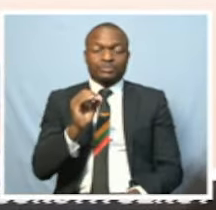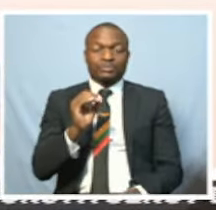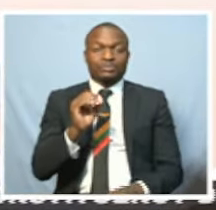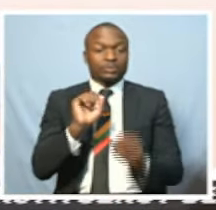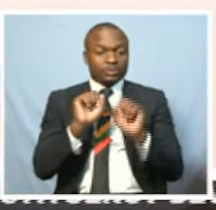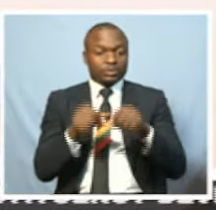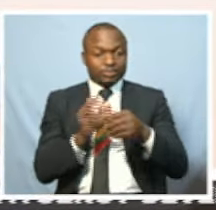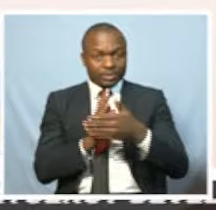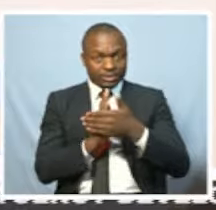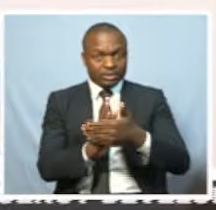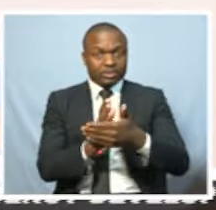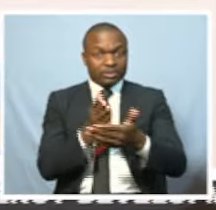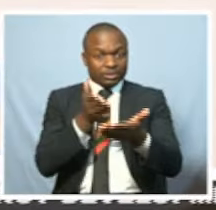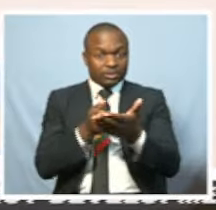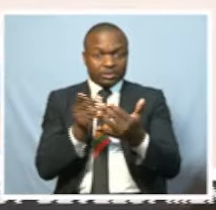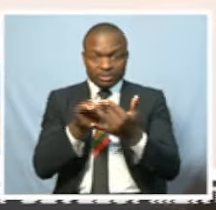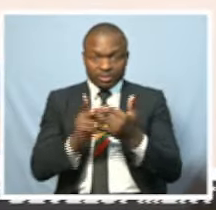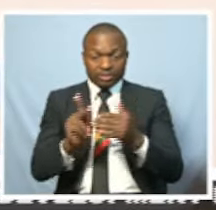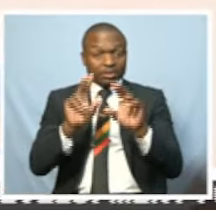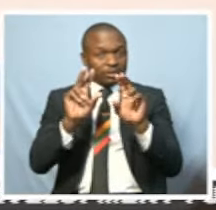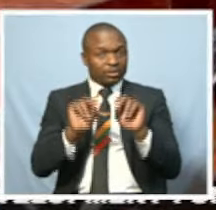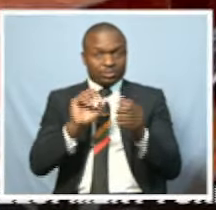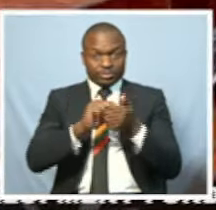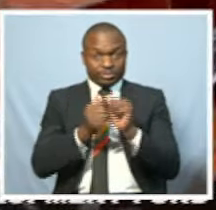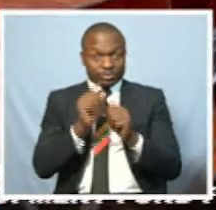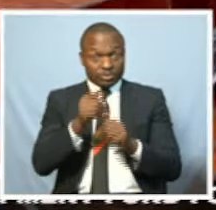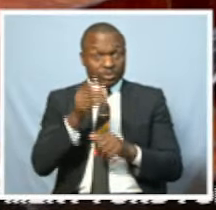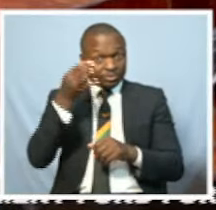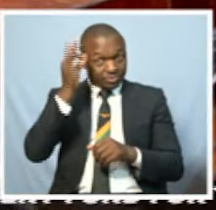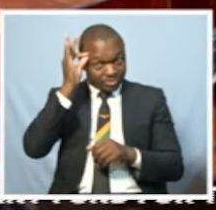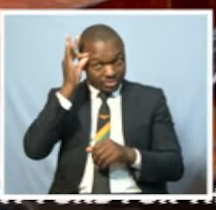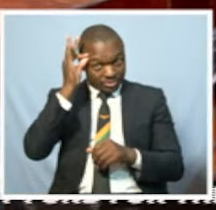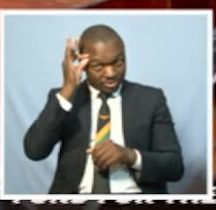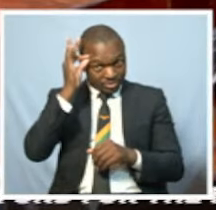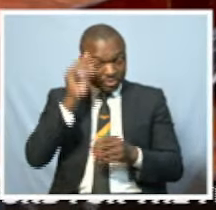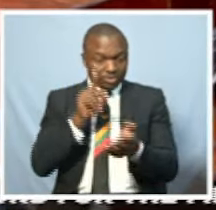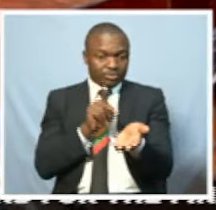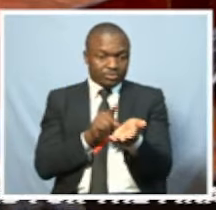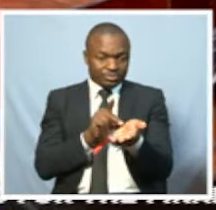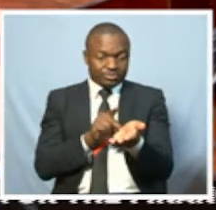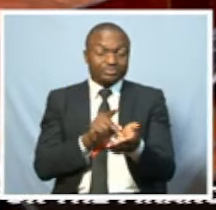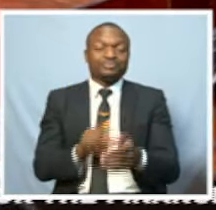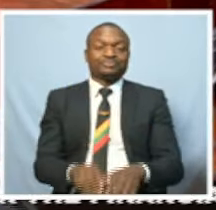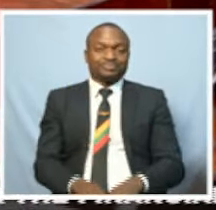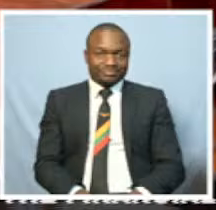guided on that part. No problem. You've taken note, Dr. Maza. Sure.